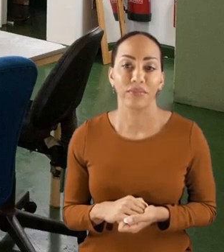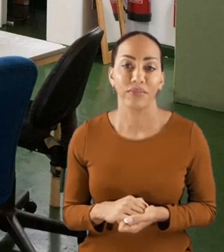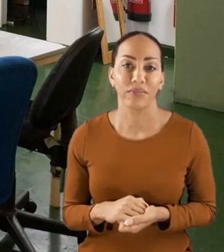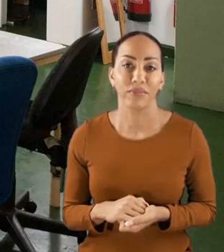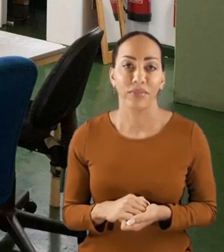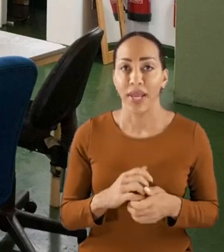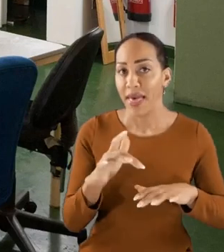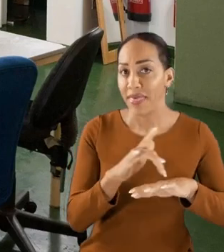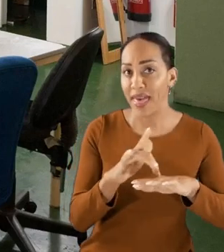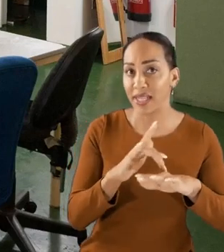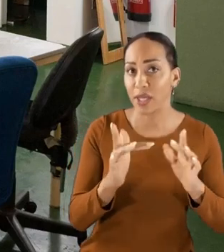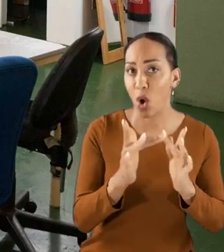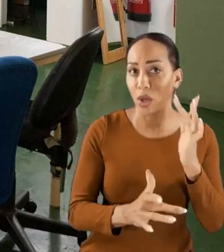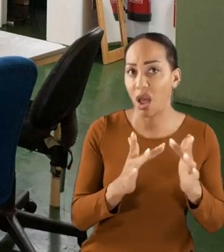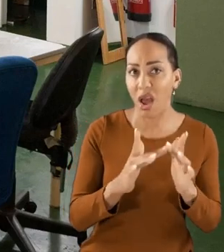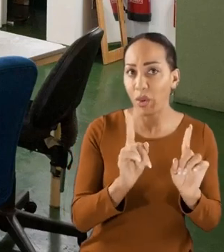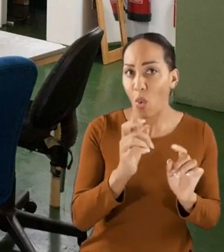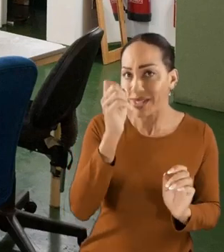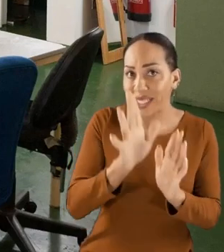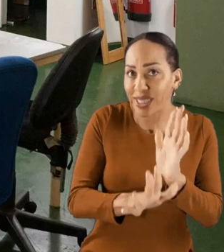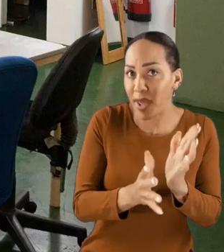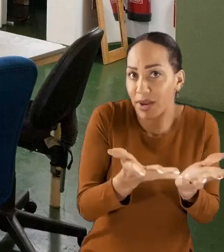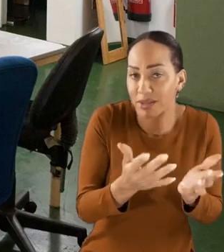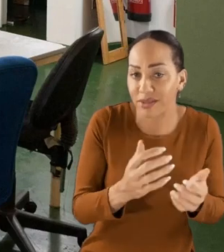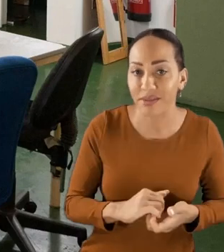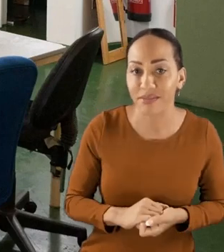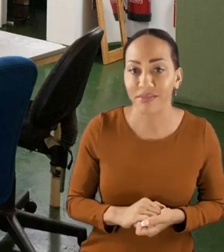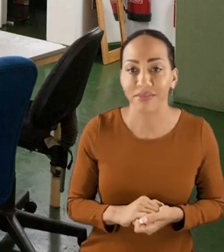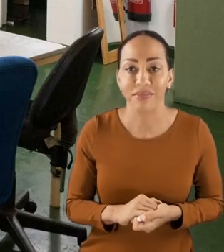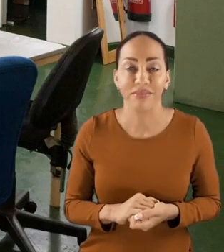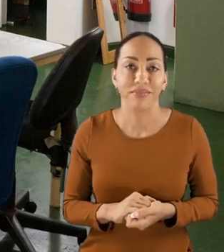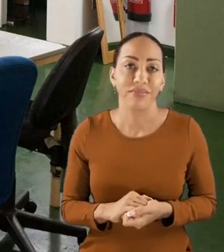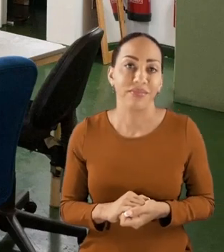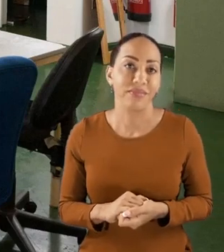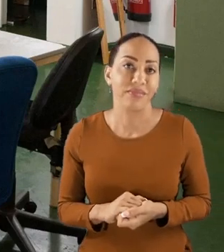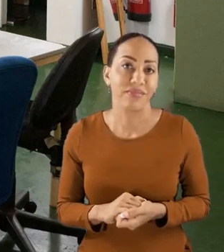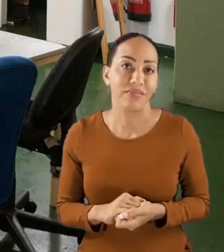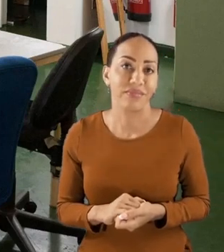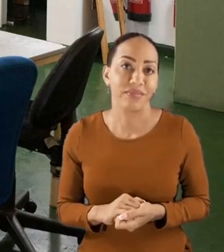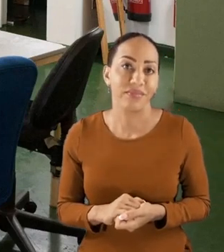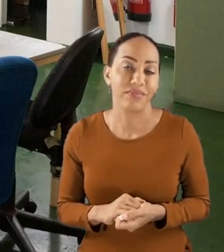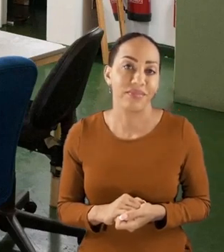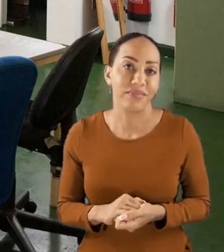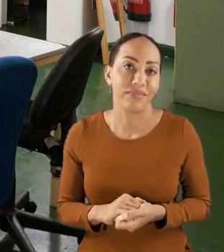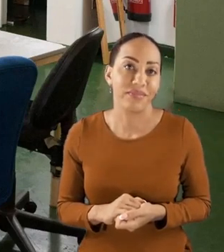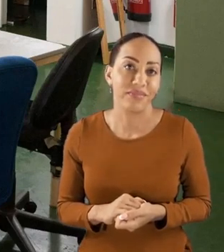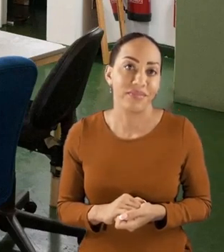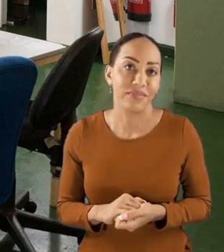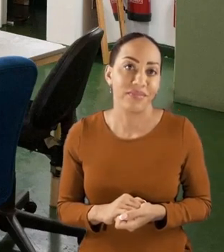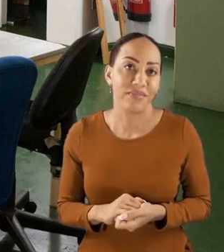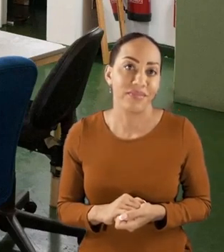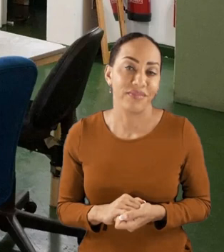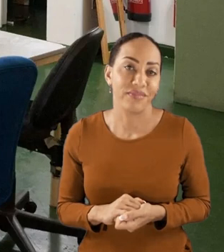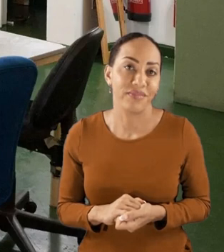what is the experience of theatre online? I mean, we are talking about this, absolutely. We're talking about using these systems